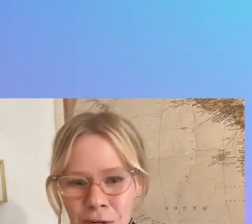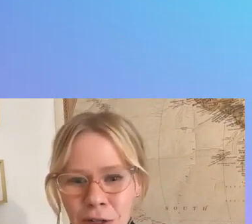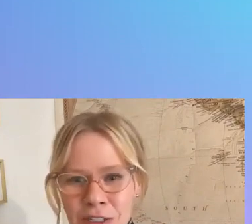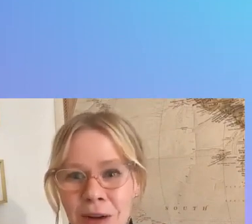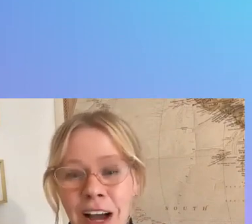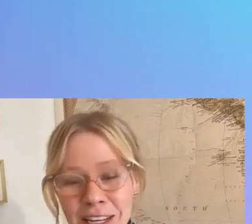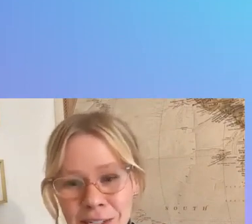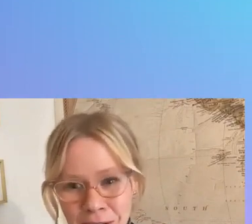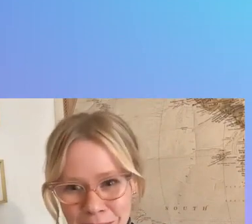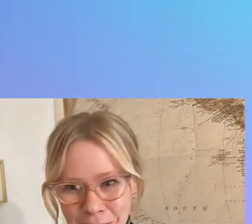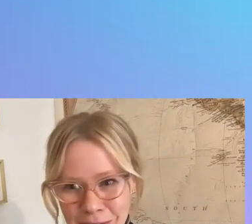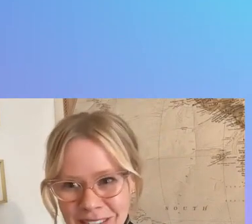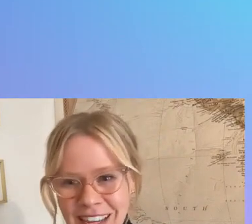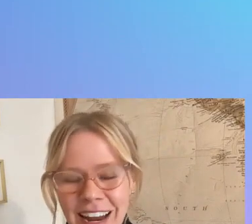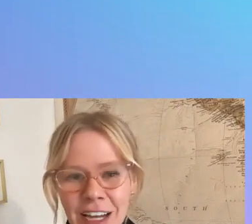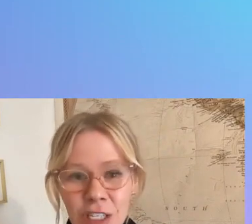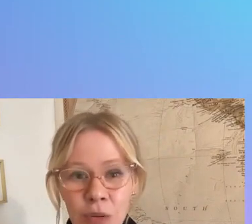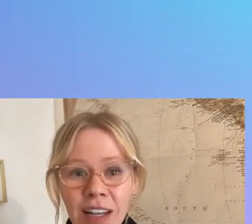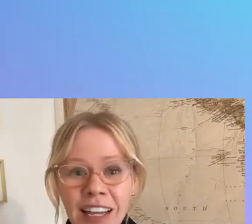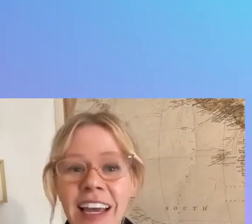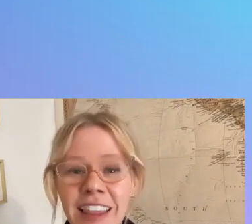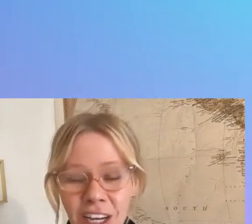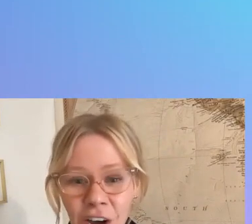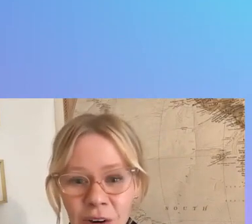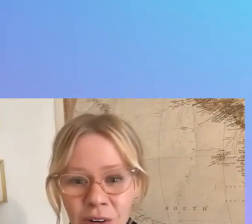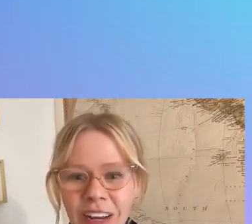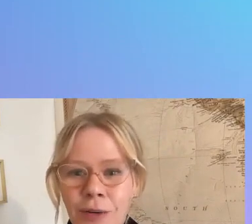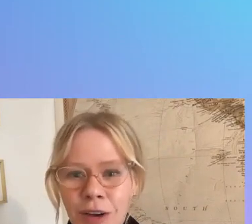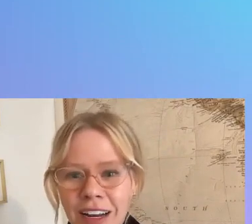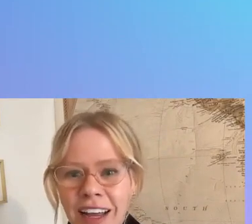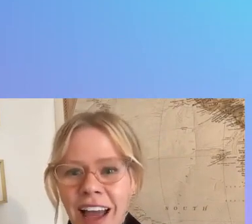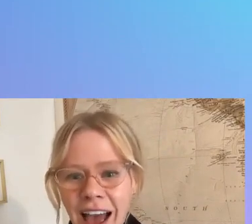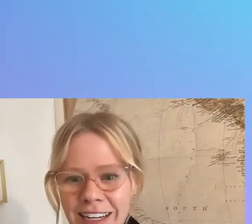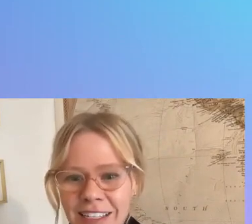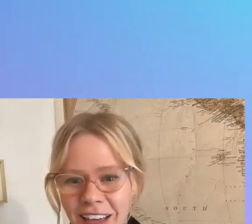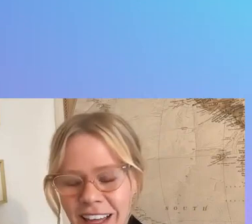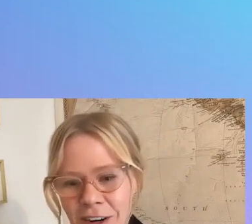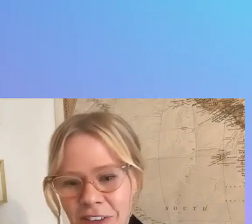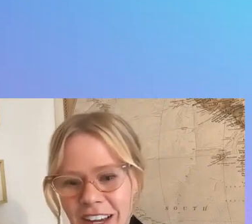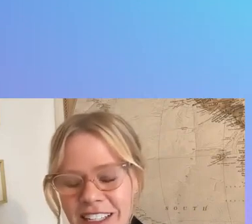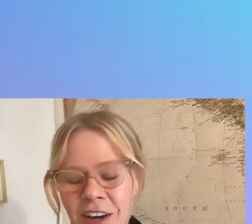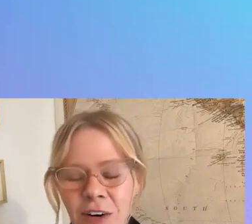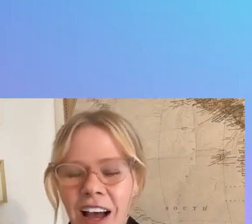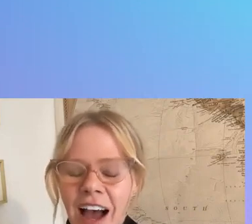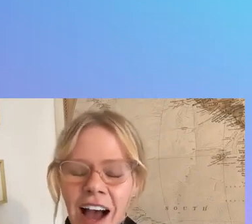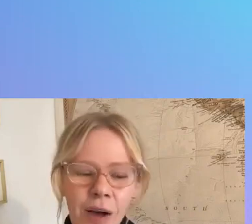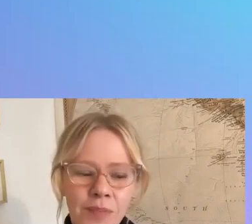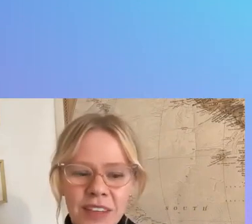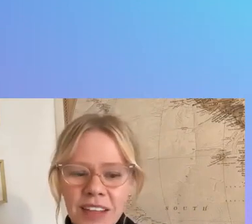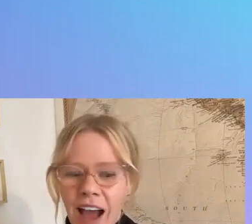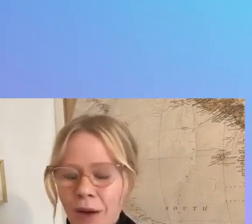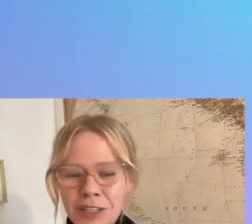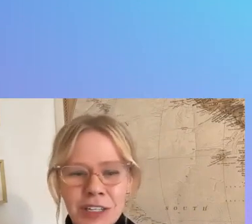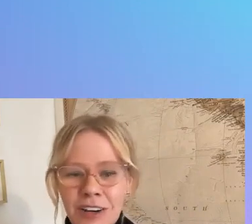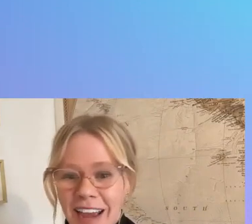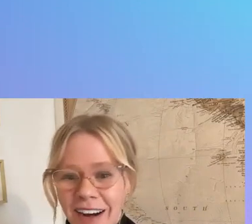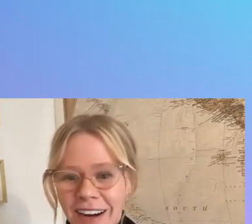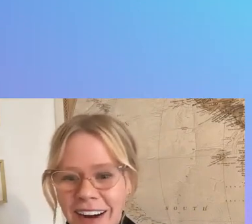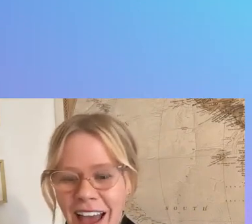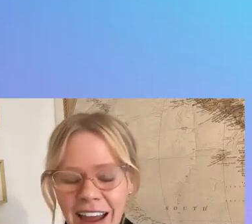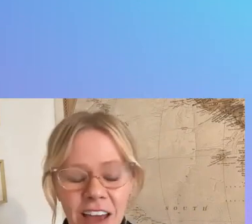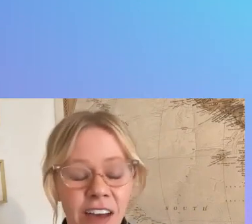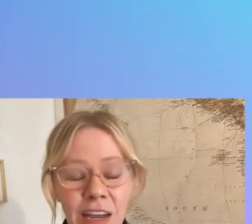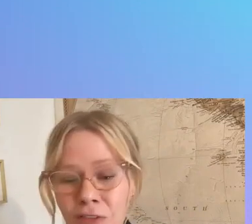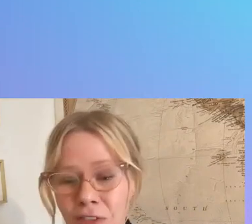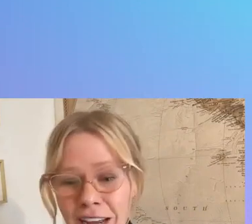gaming controllers that were ice cream cones. And as you would click the cone, it would activate interface. So I would start